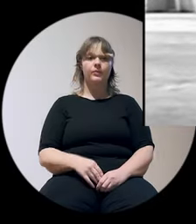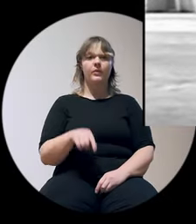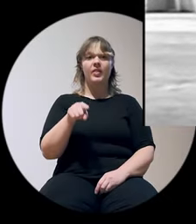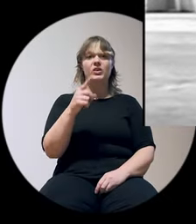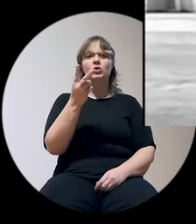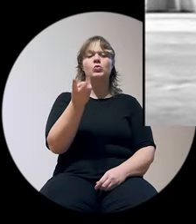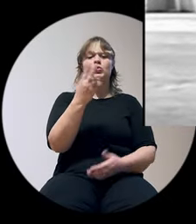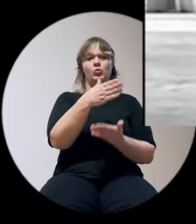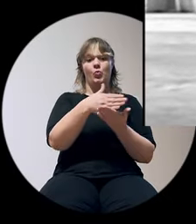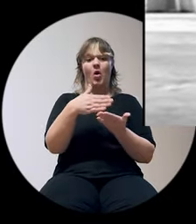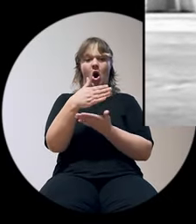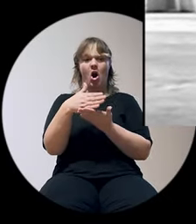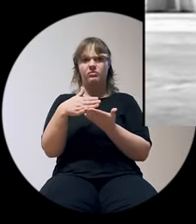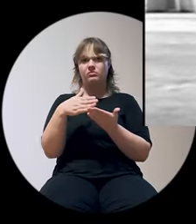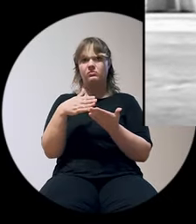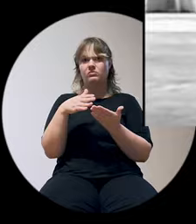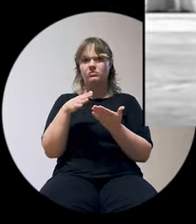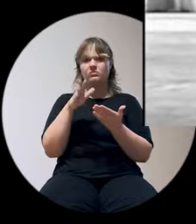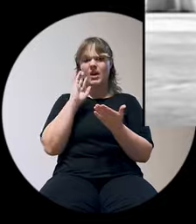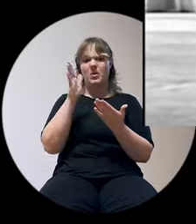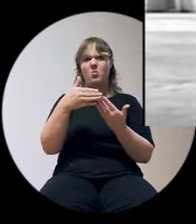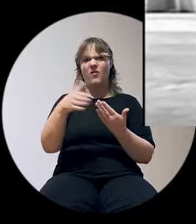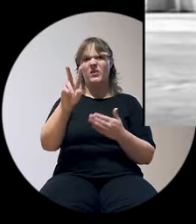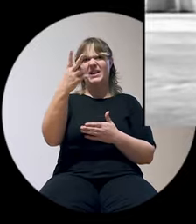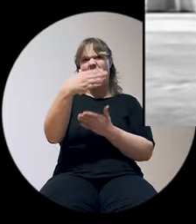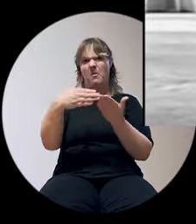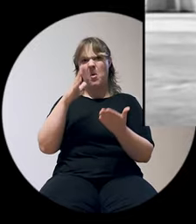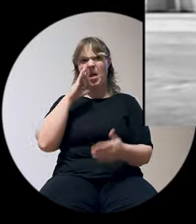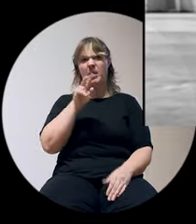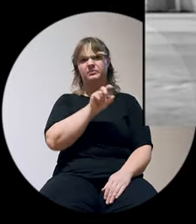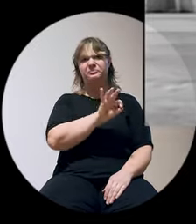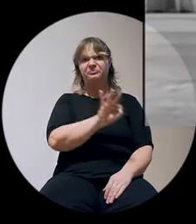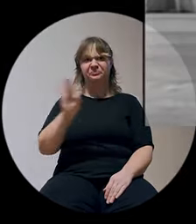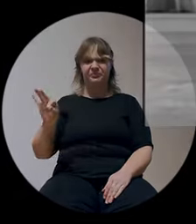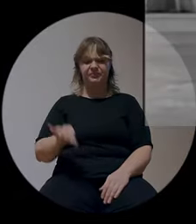So this is a two-part piece. I'm going to move forward to the second part.